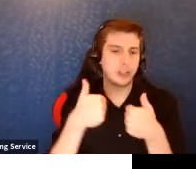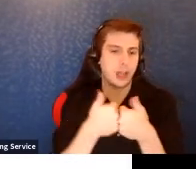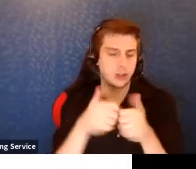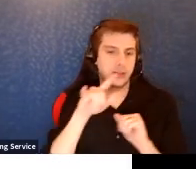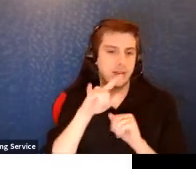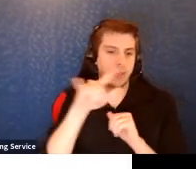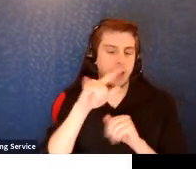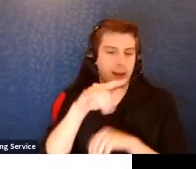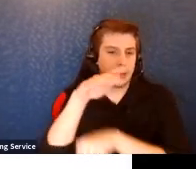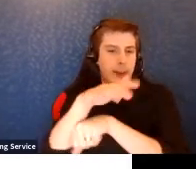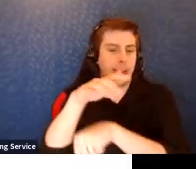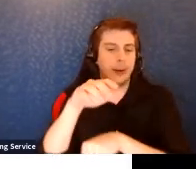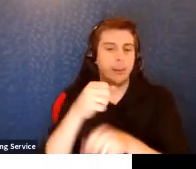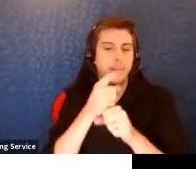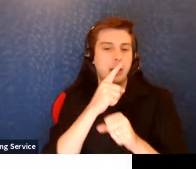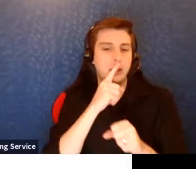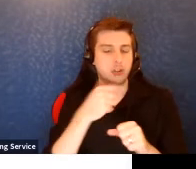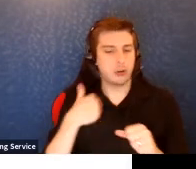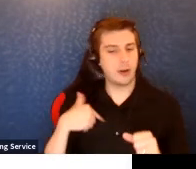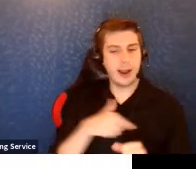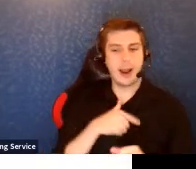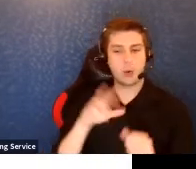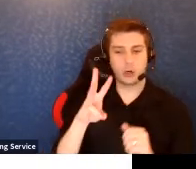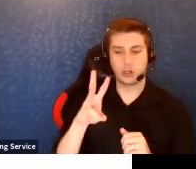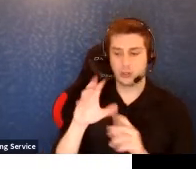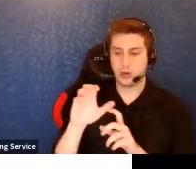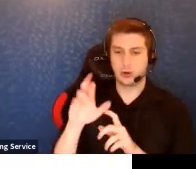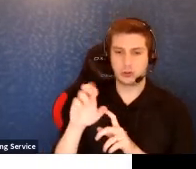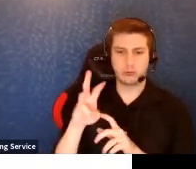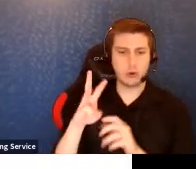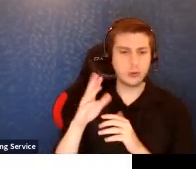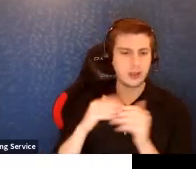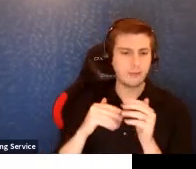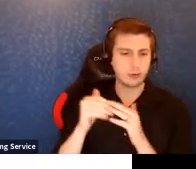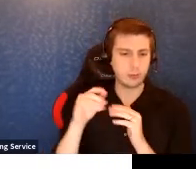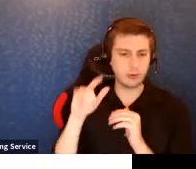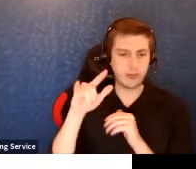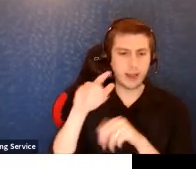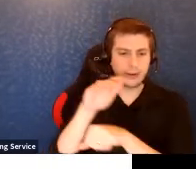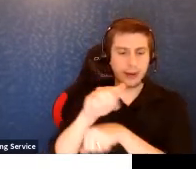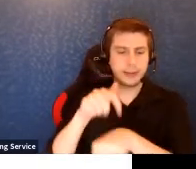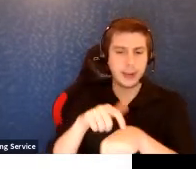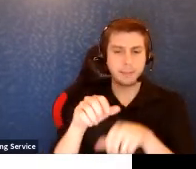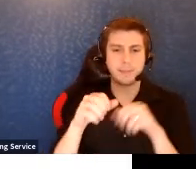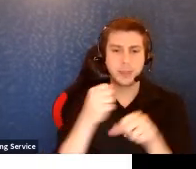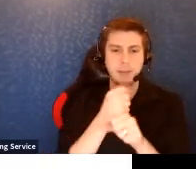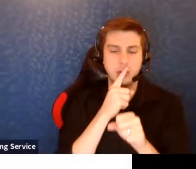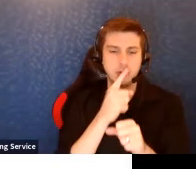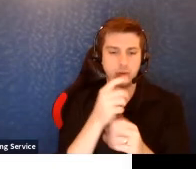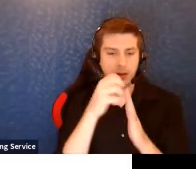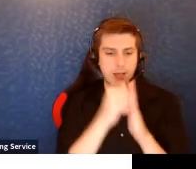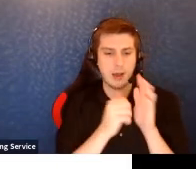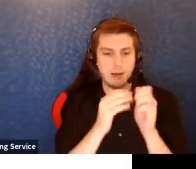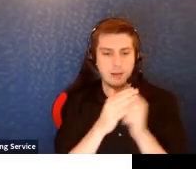night, making sure that our crew is obviously comfortable flying at night. Wearing gloves and trying to fly